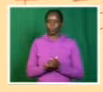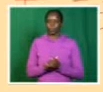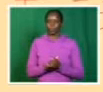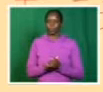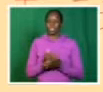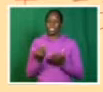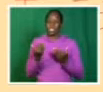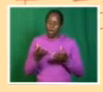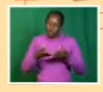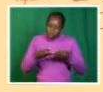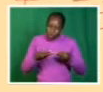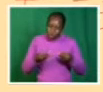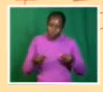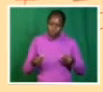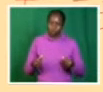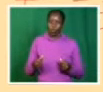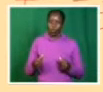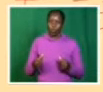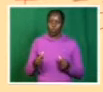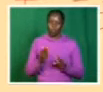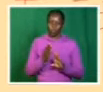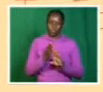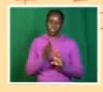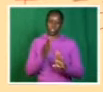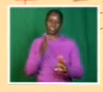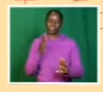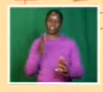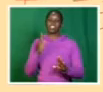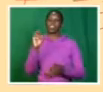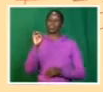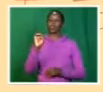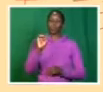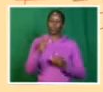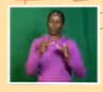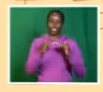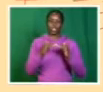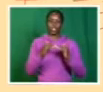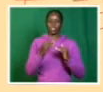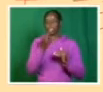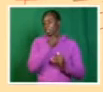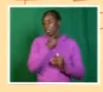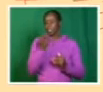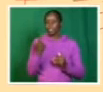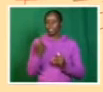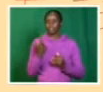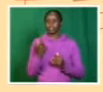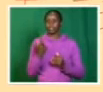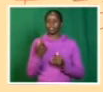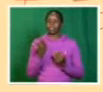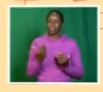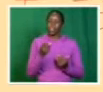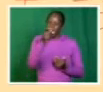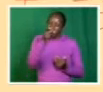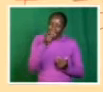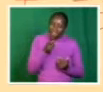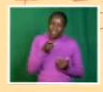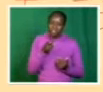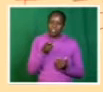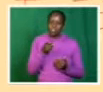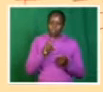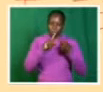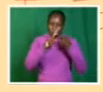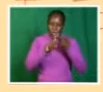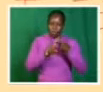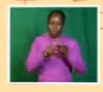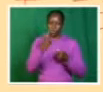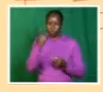you solve now these linear equations. These now are linear equations. They are easier to solve. You just make x the subject by adding a